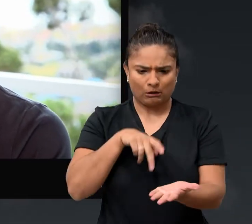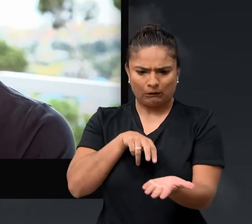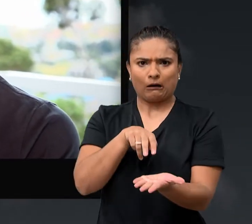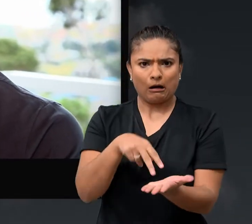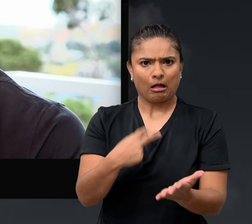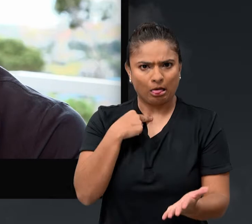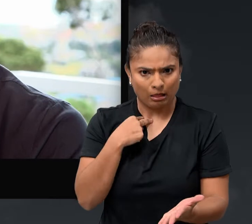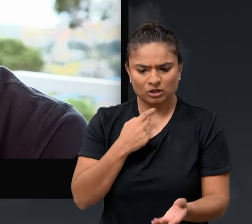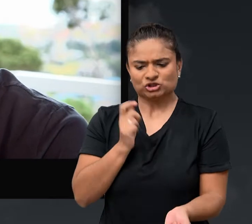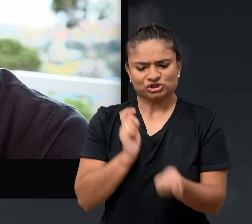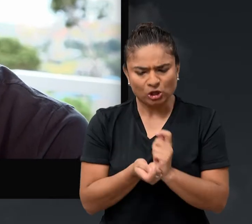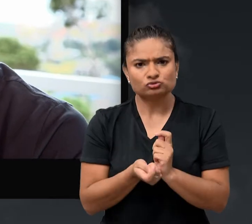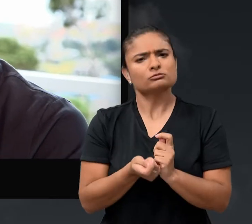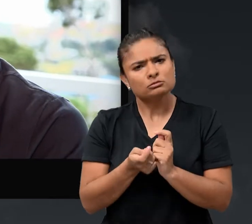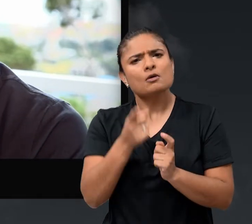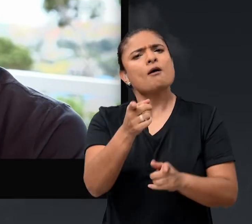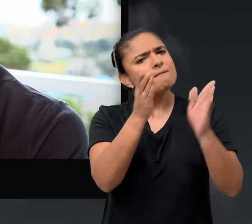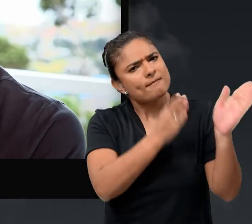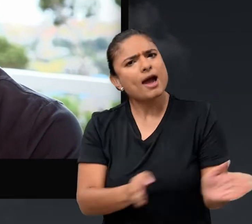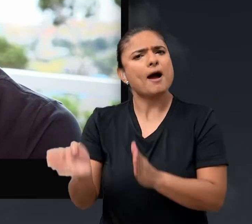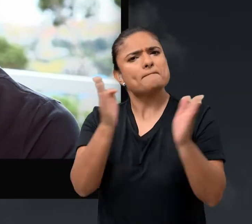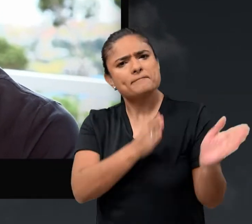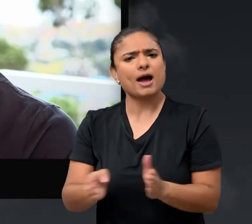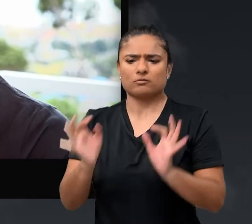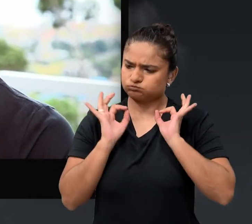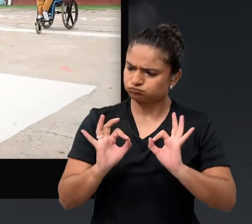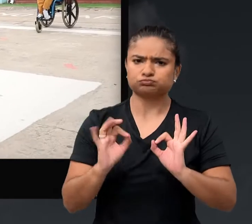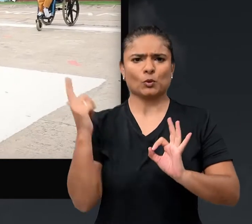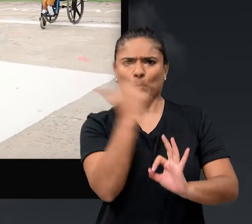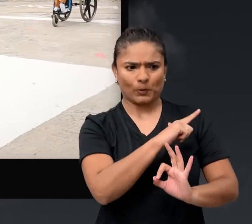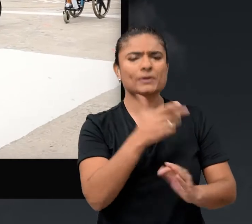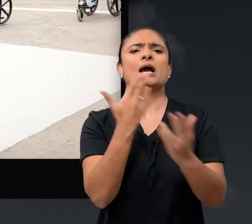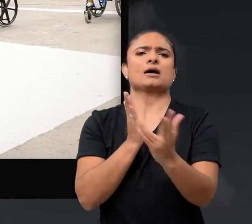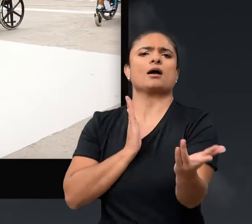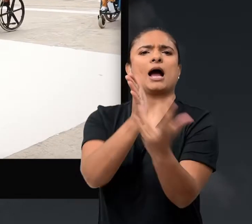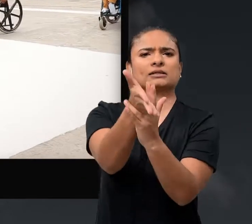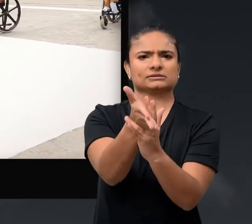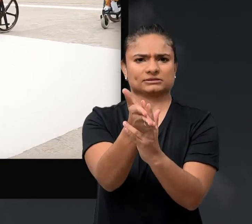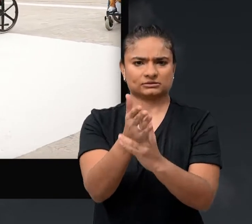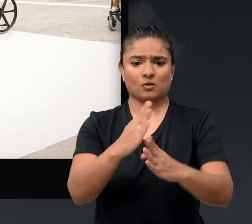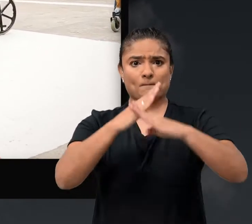boundaries for the horizon. Just plan properly to get there.